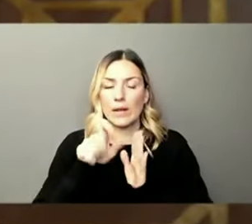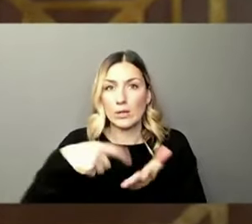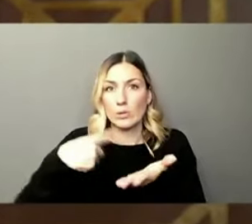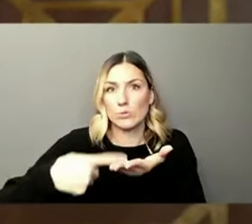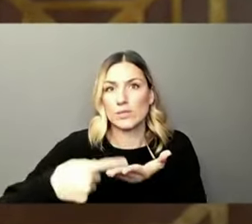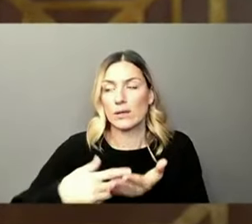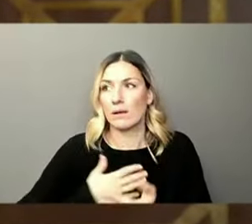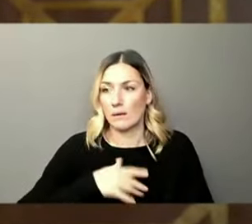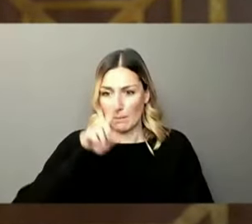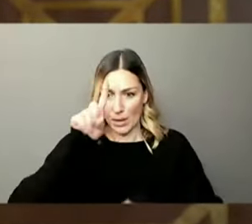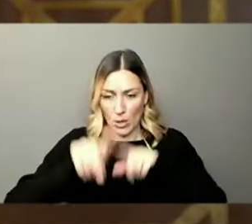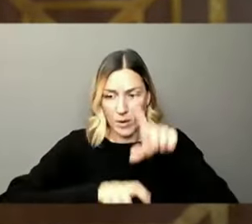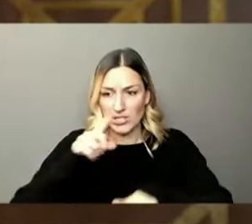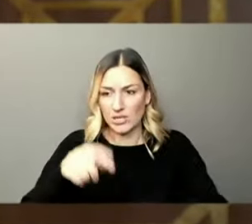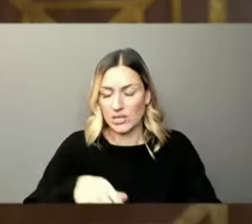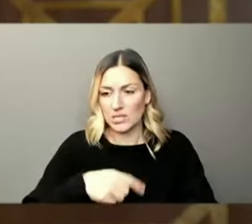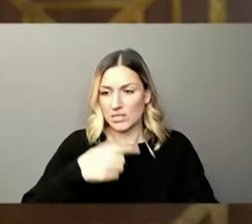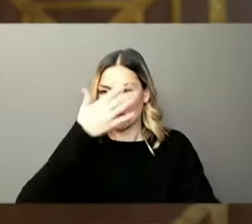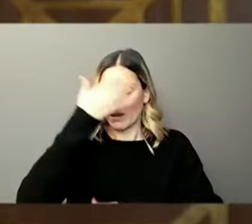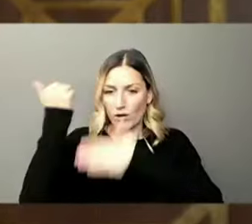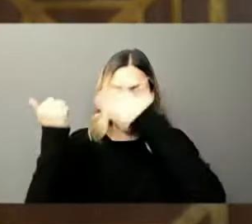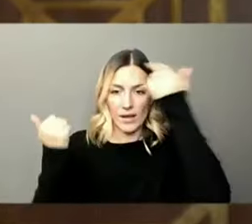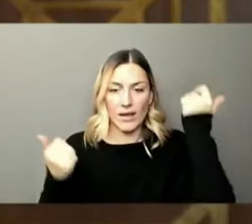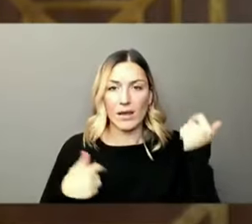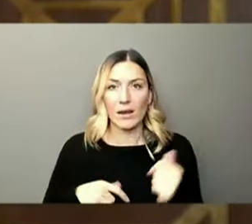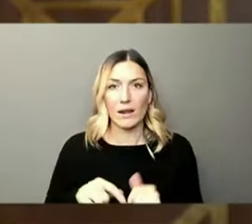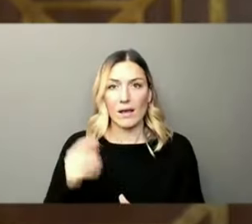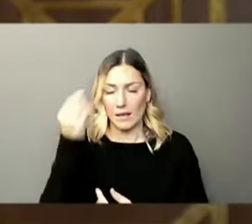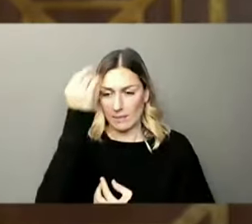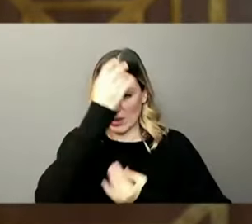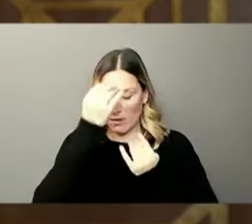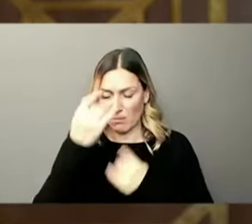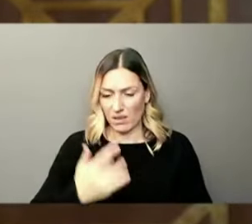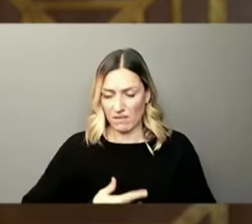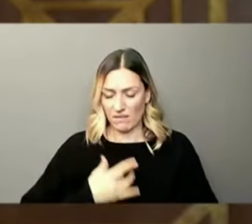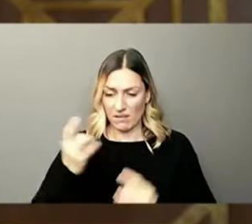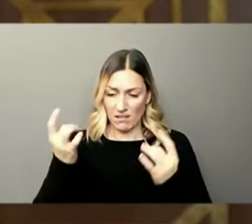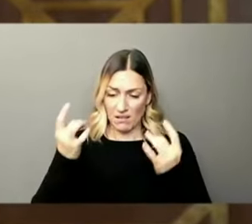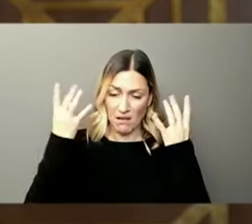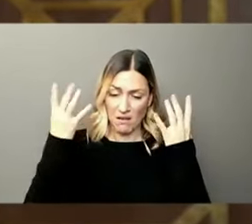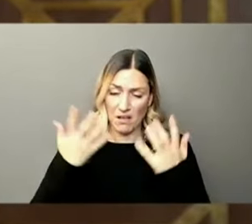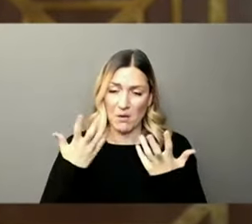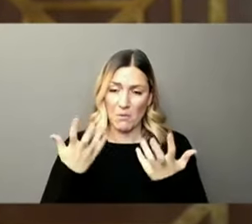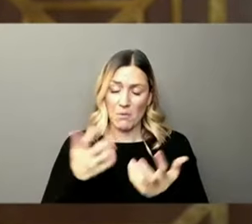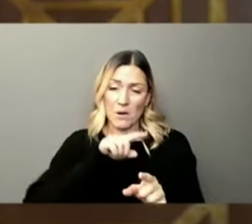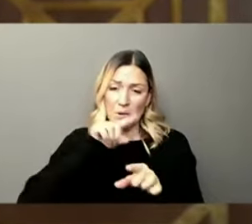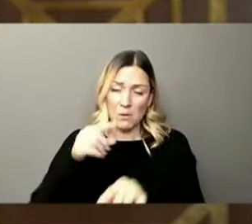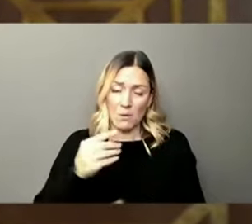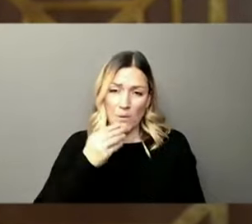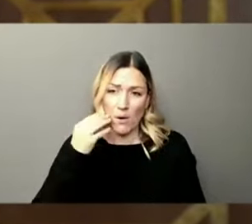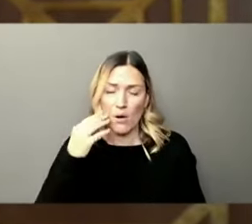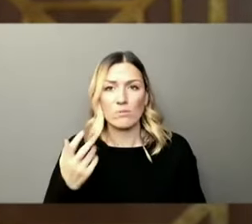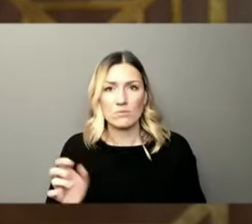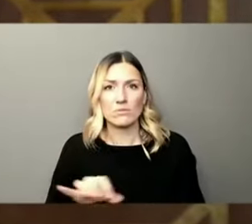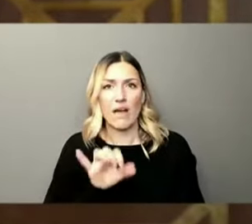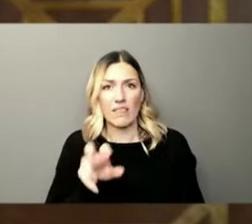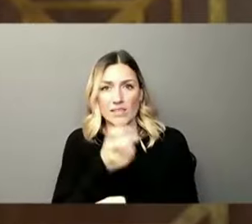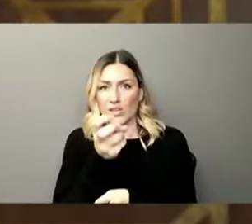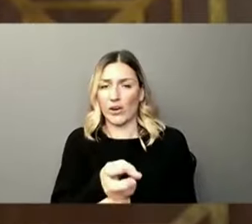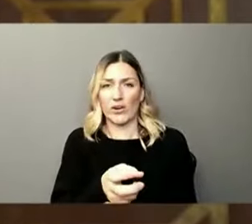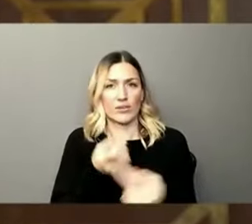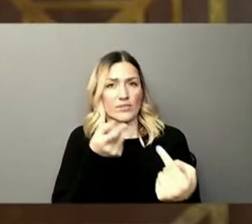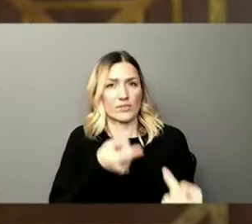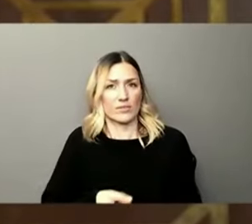questions. And, you know, all I'm thinking about is, gosh, I don't feel good. I just want to go back home. And it's hard. It's really hard.